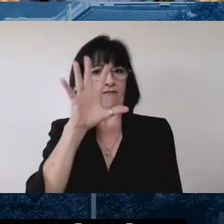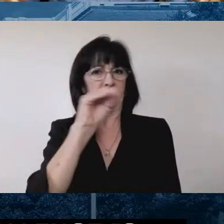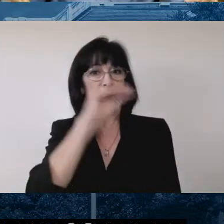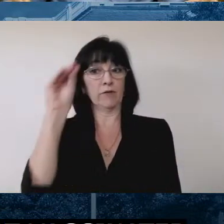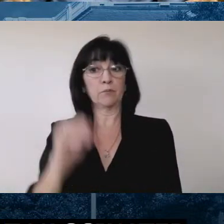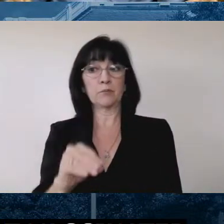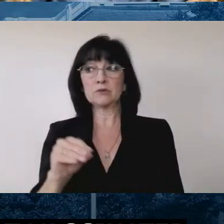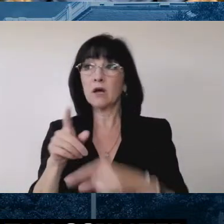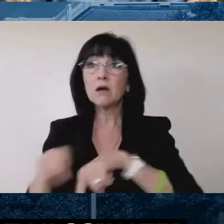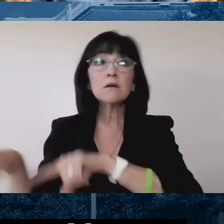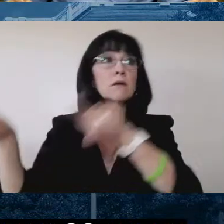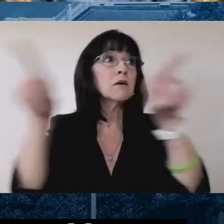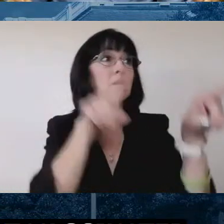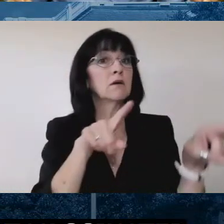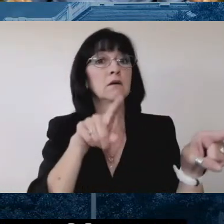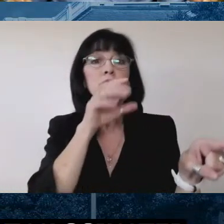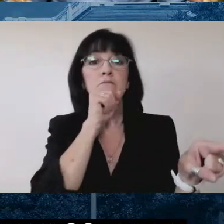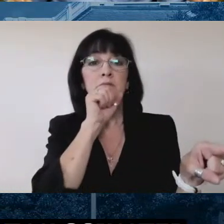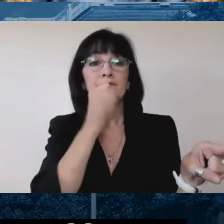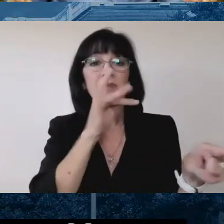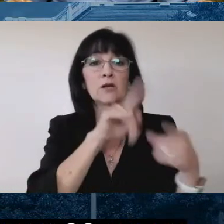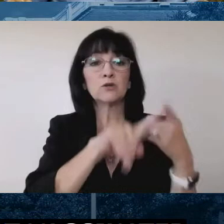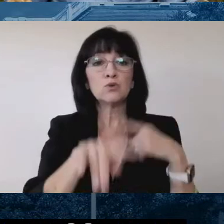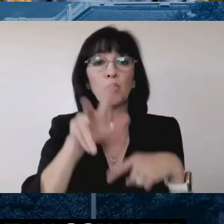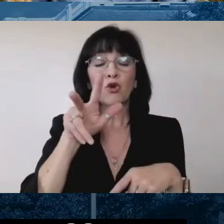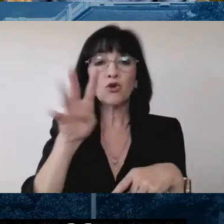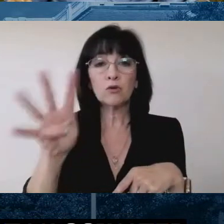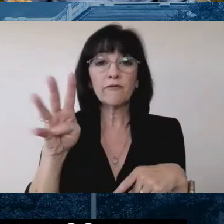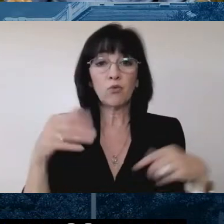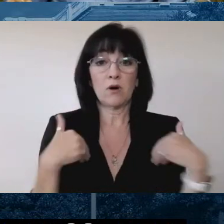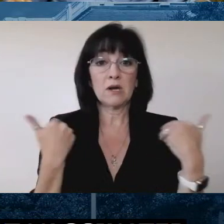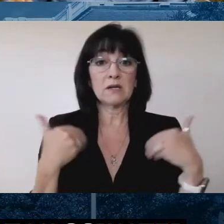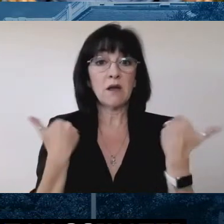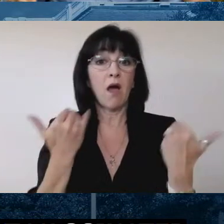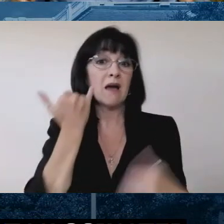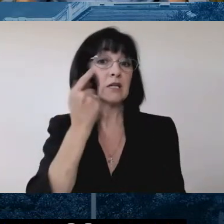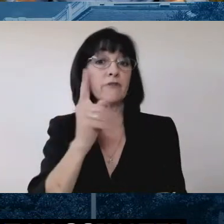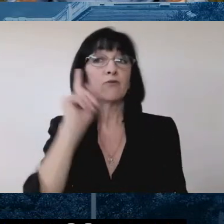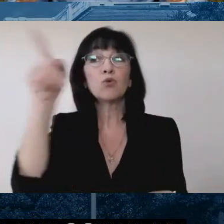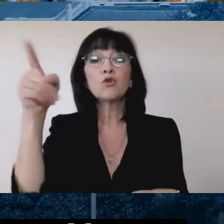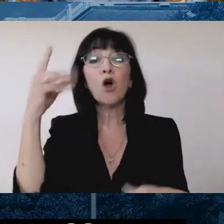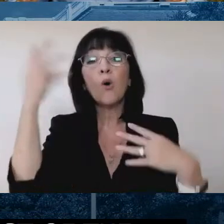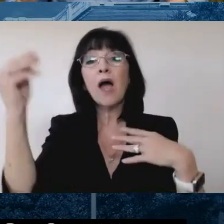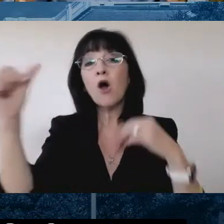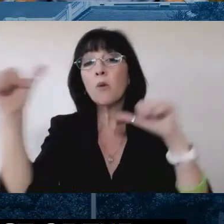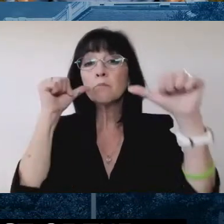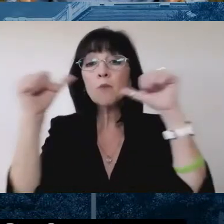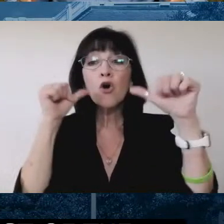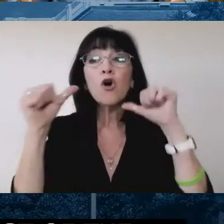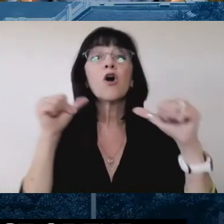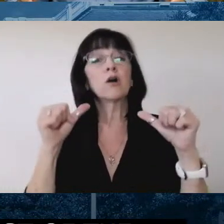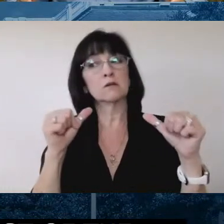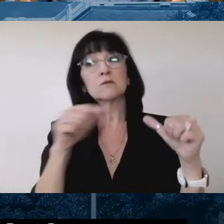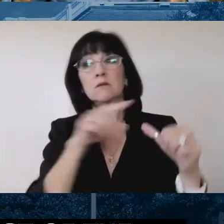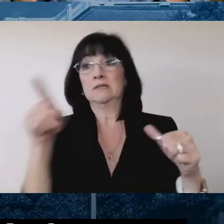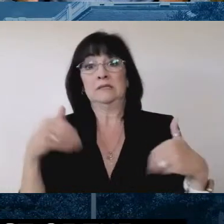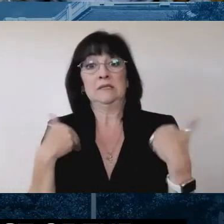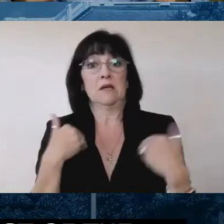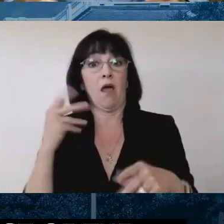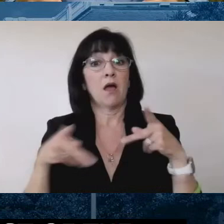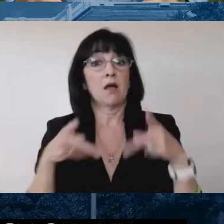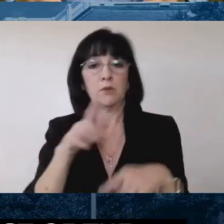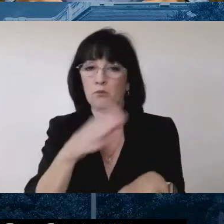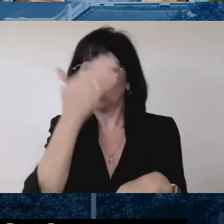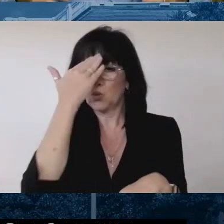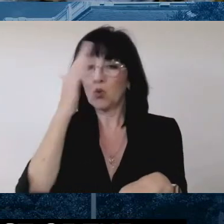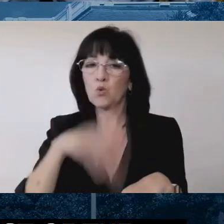of the patrons are those young adults, you're going to know that more than half of them aren't vaccinated and